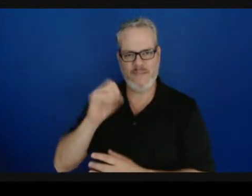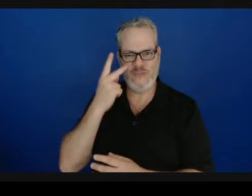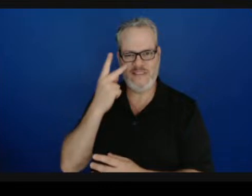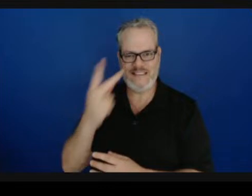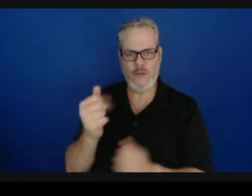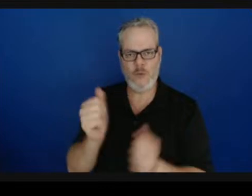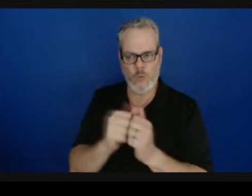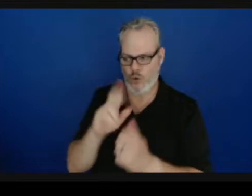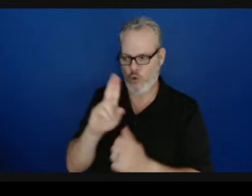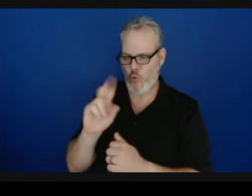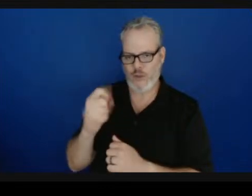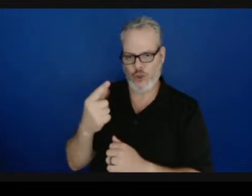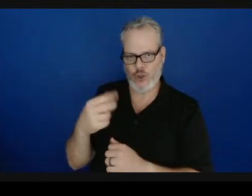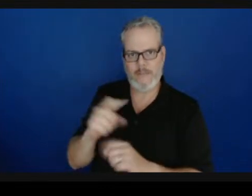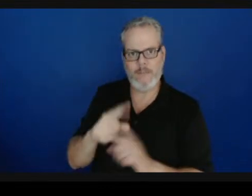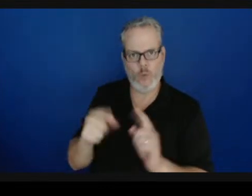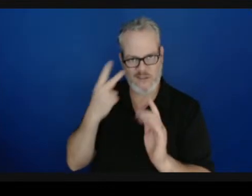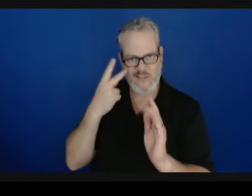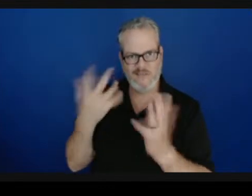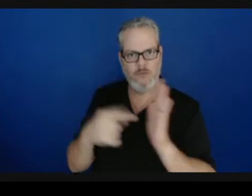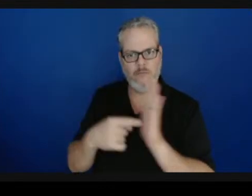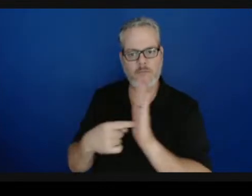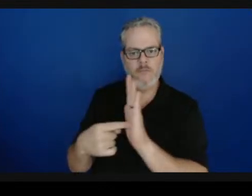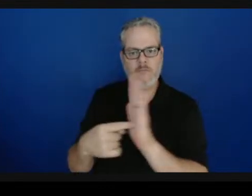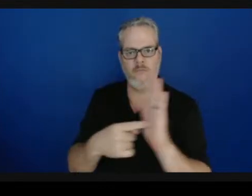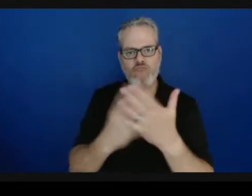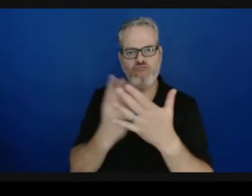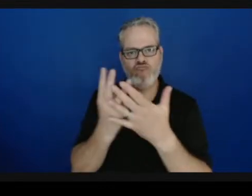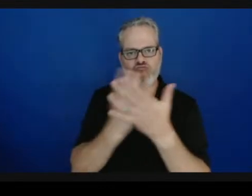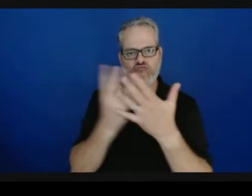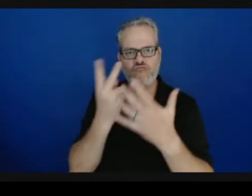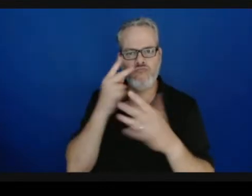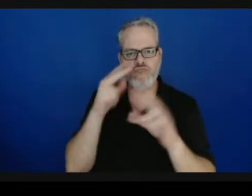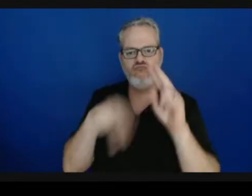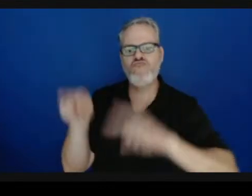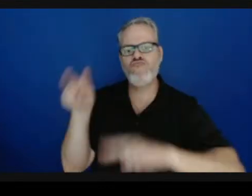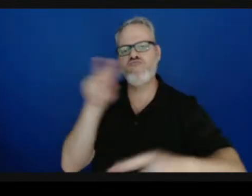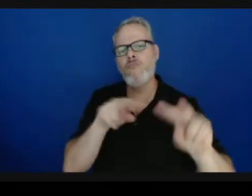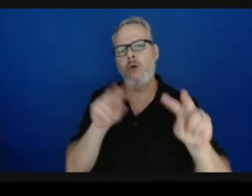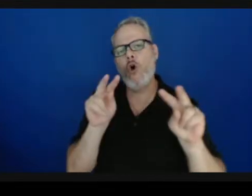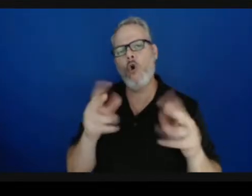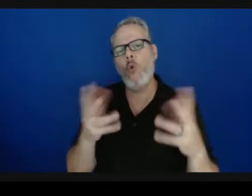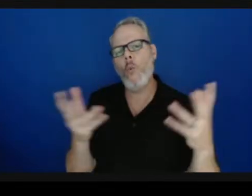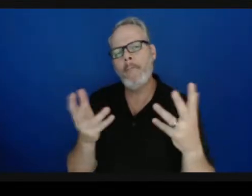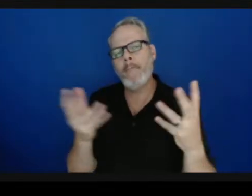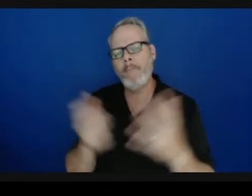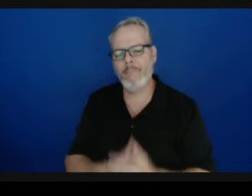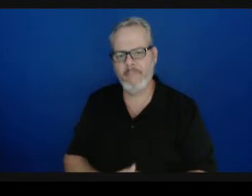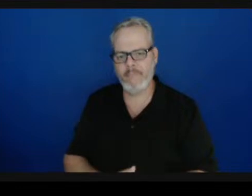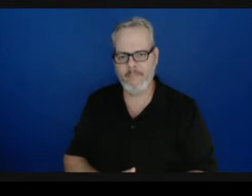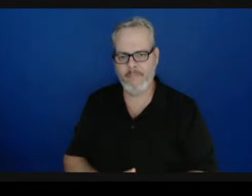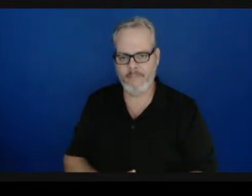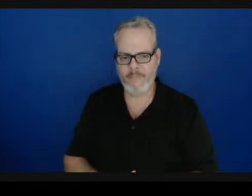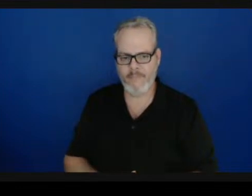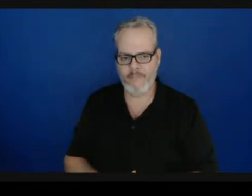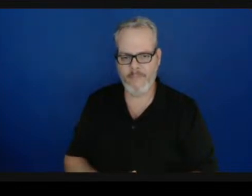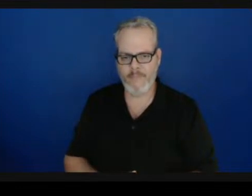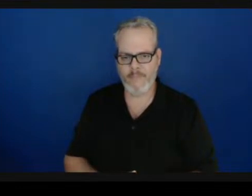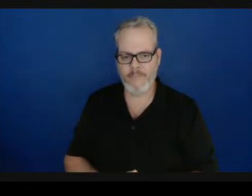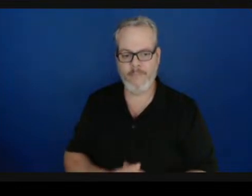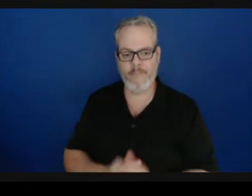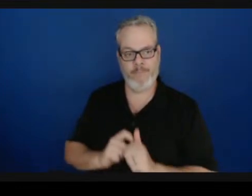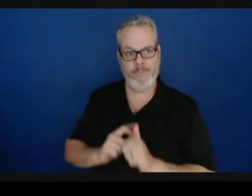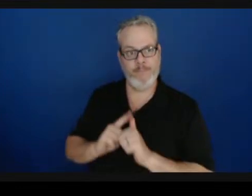better resolution, give you guys more frames in that. So let's show you guys what there is. This is the original S2